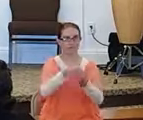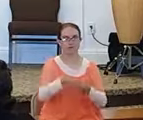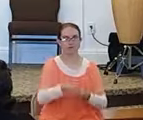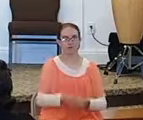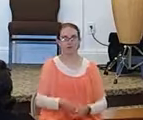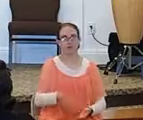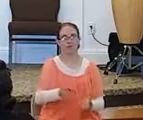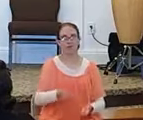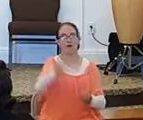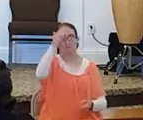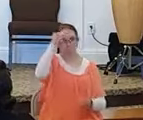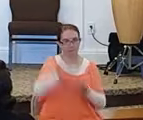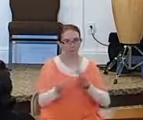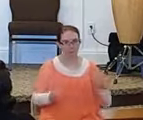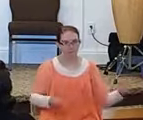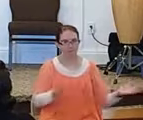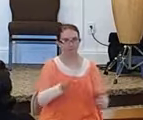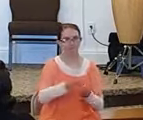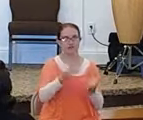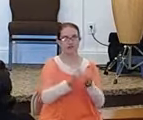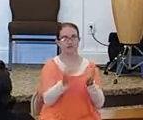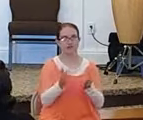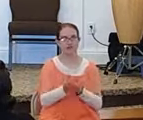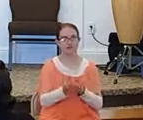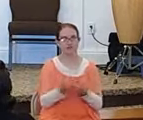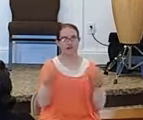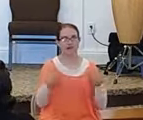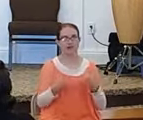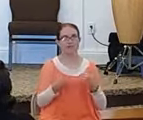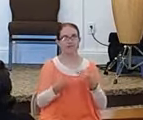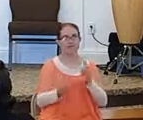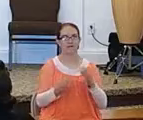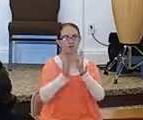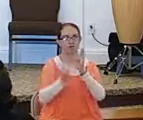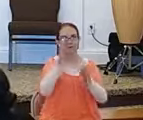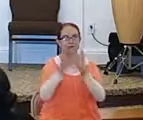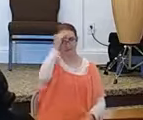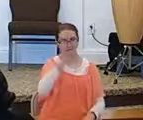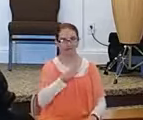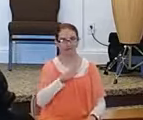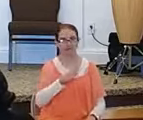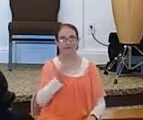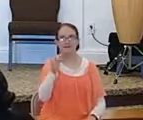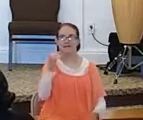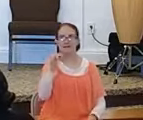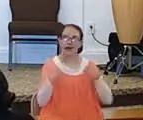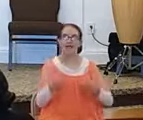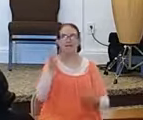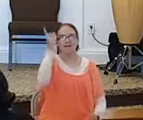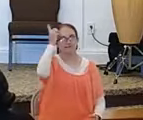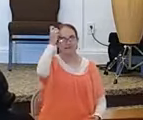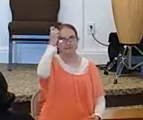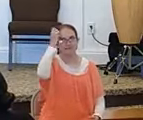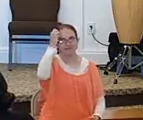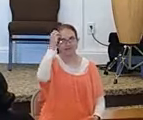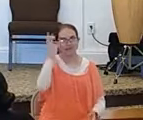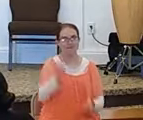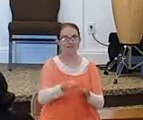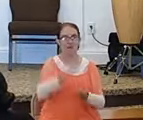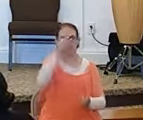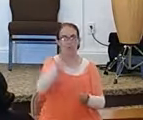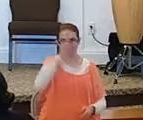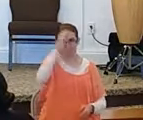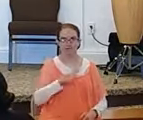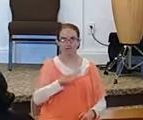know what they found, Brother West? They found Jesus having fellowship with a guy who used to have demons. They found a